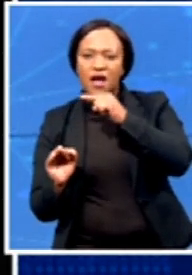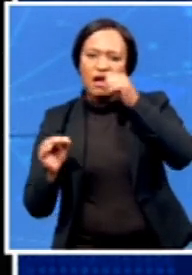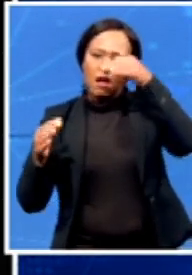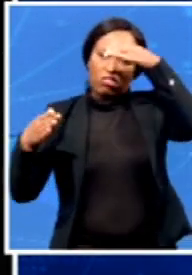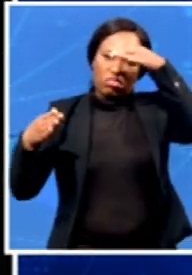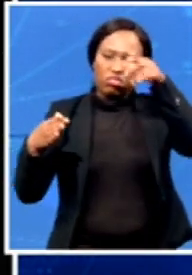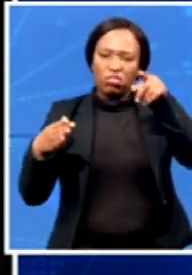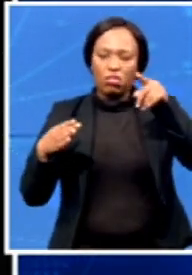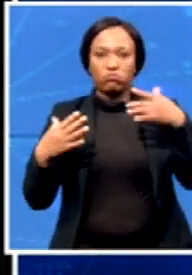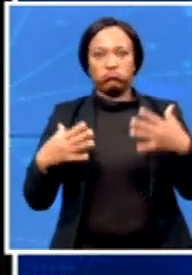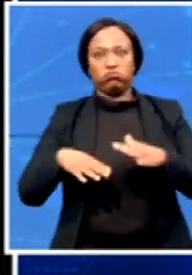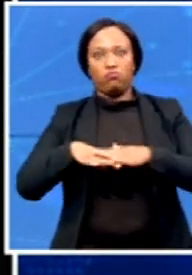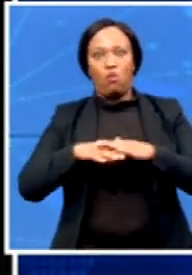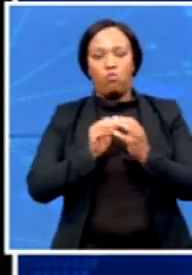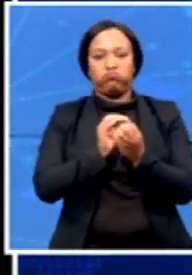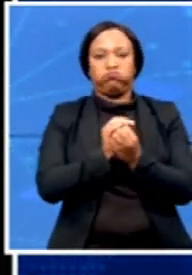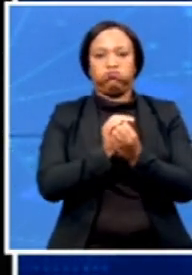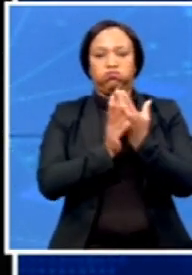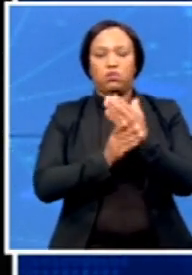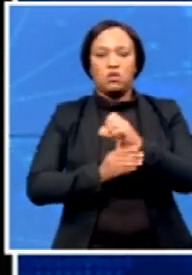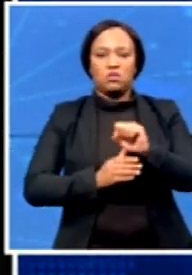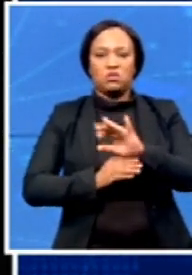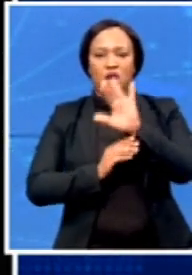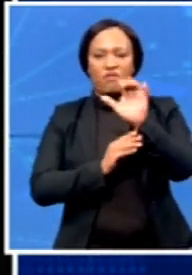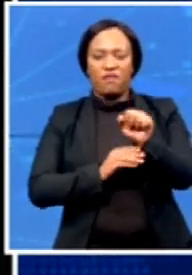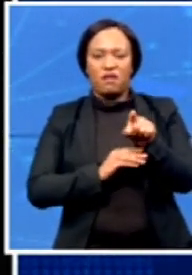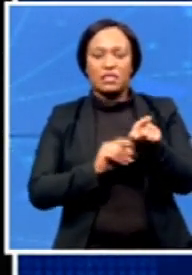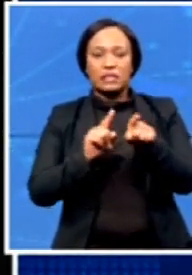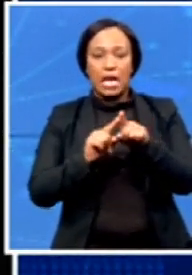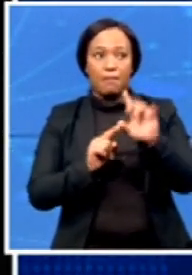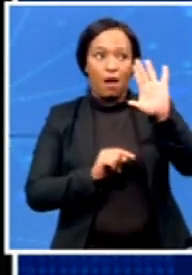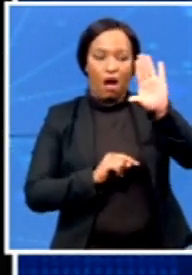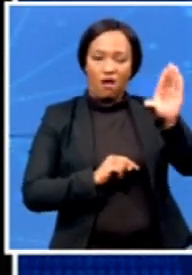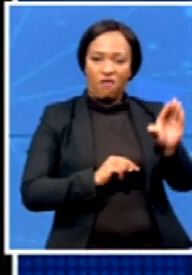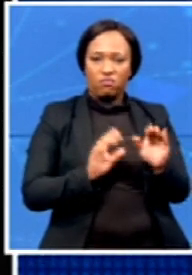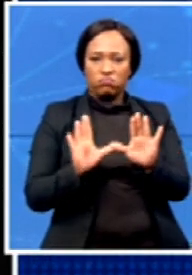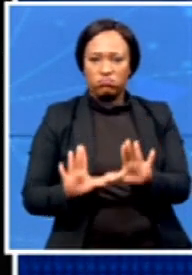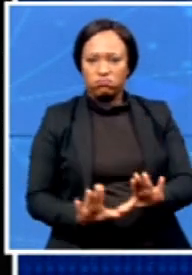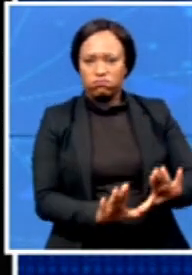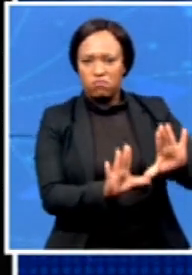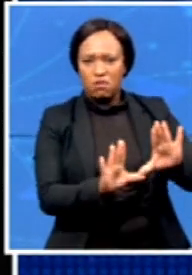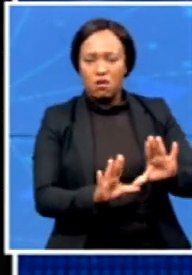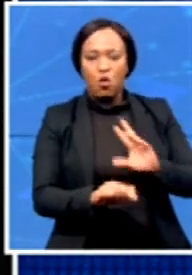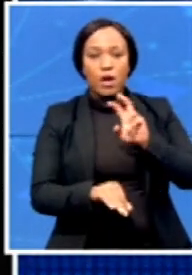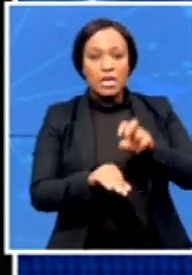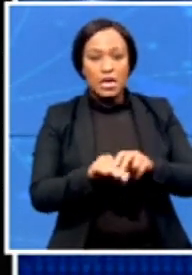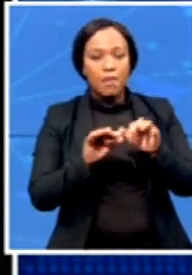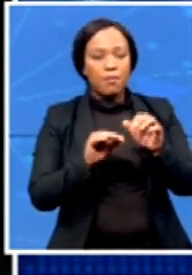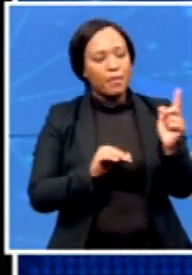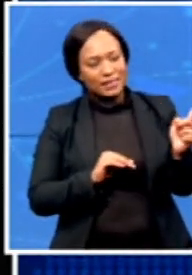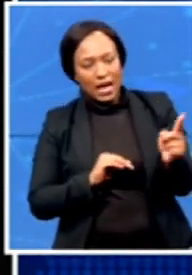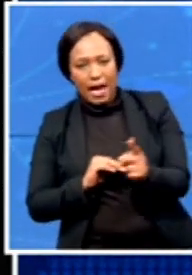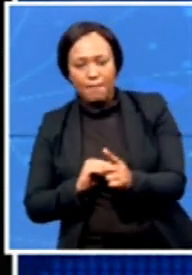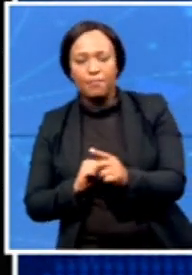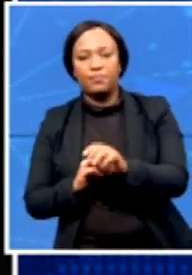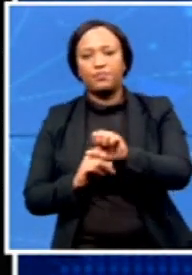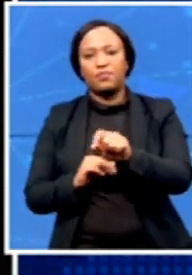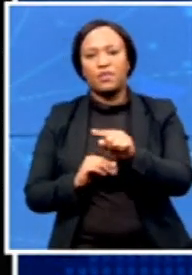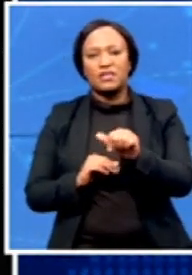the continent. We need young people that are going into the STEM fields, that is the science, technology, engineering, and